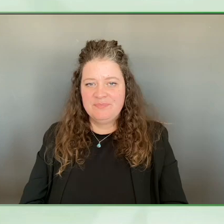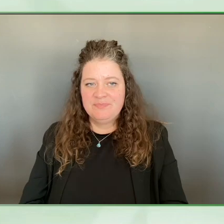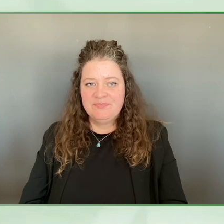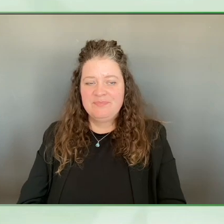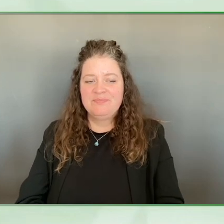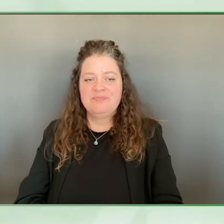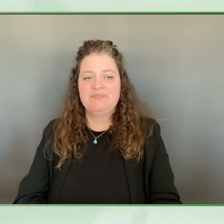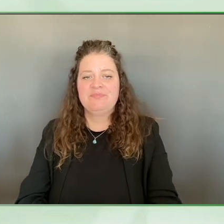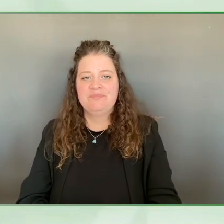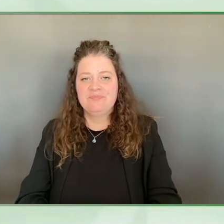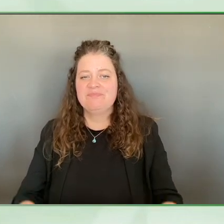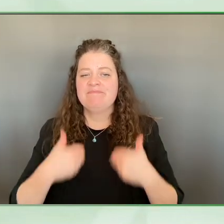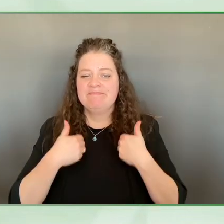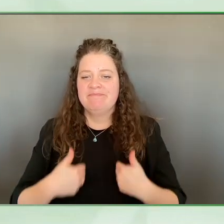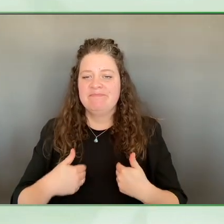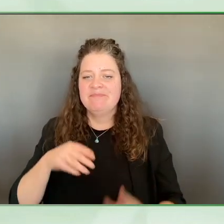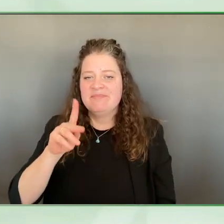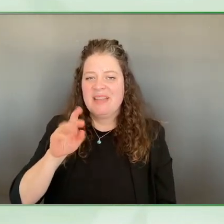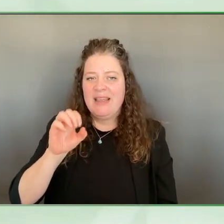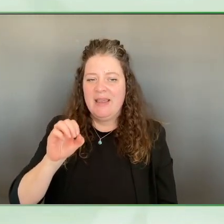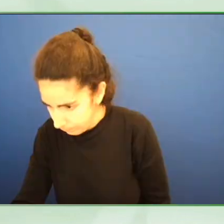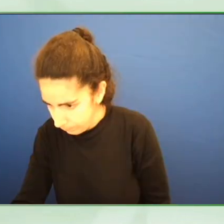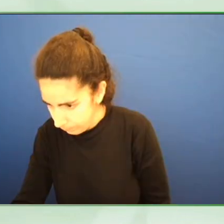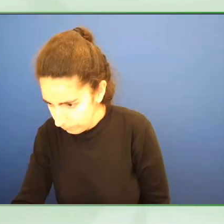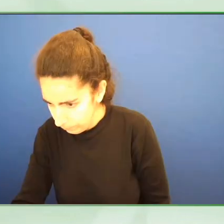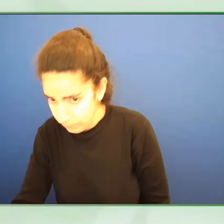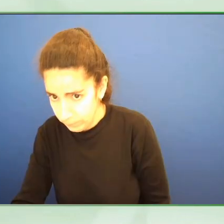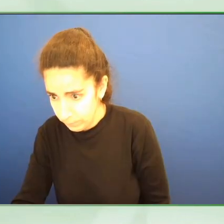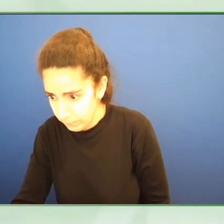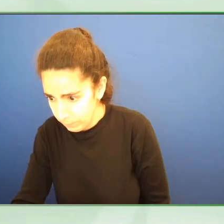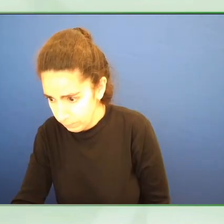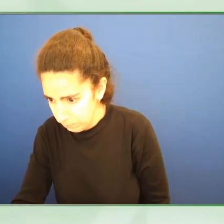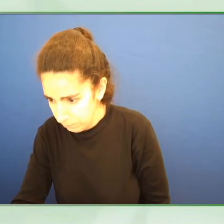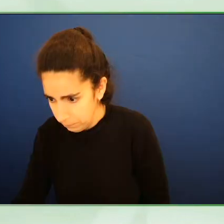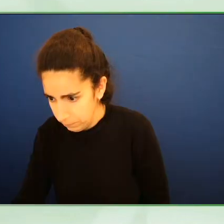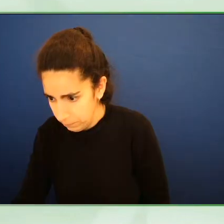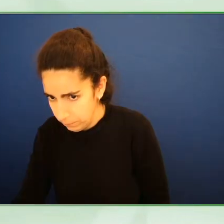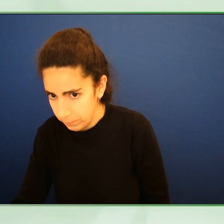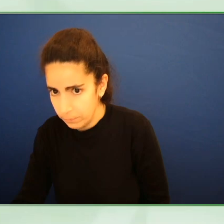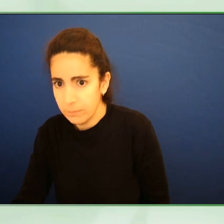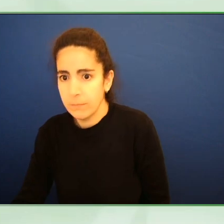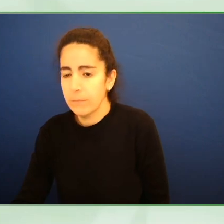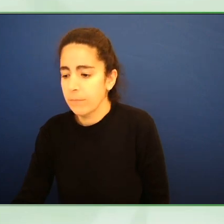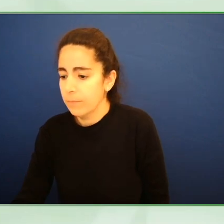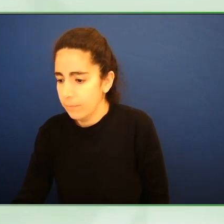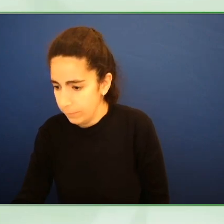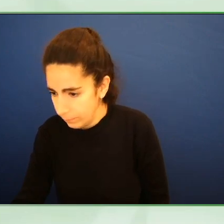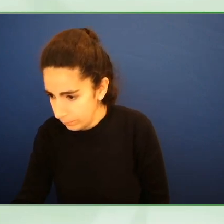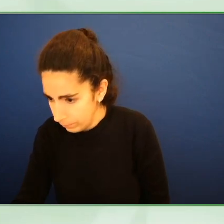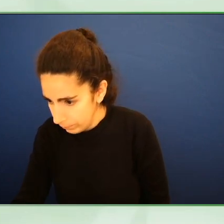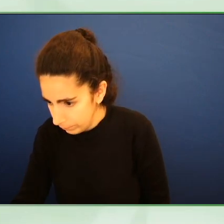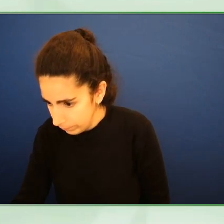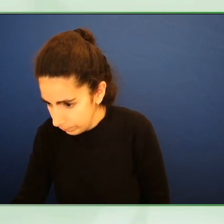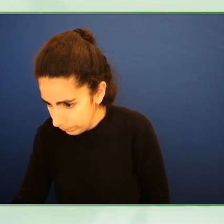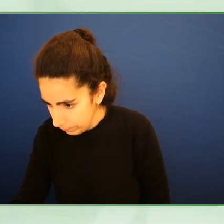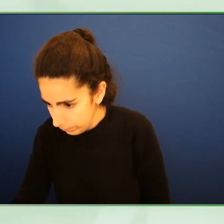You won't be surprised that I'm from California. I think I'm the oldest one at the table, so that's not what I expected, but